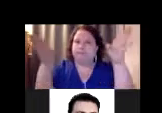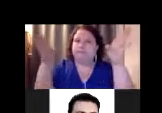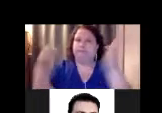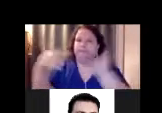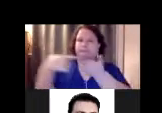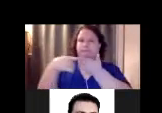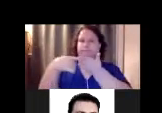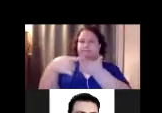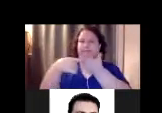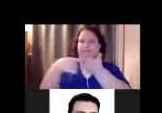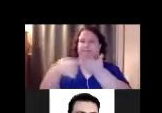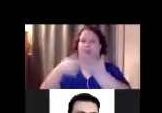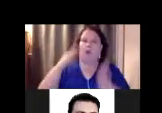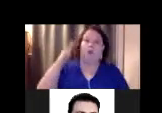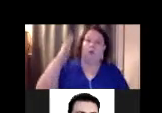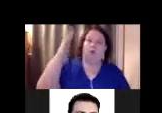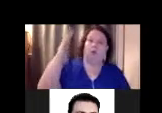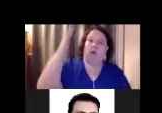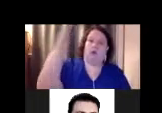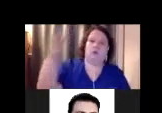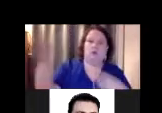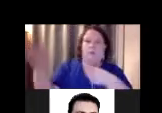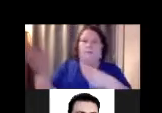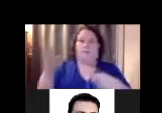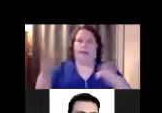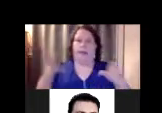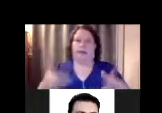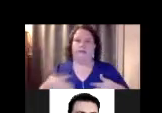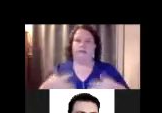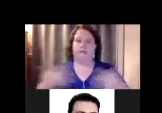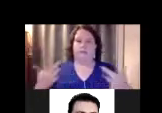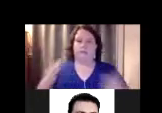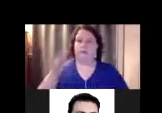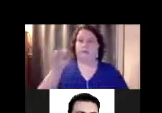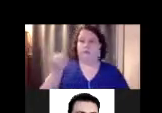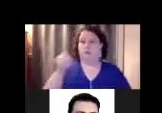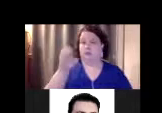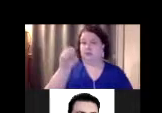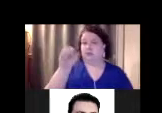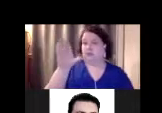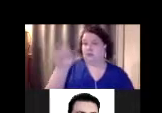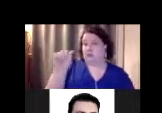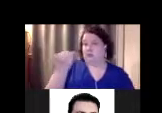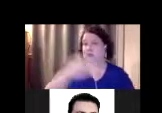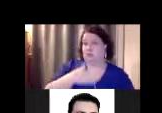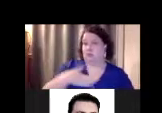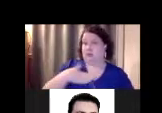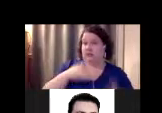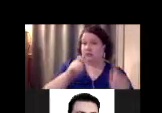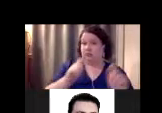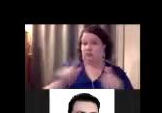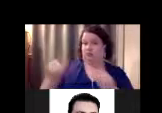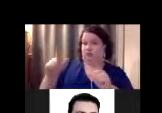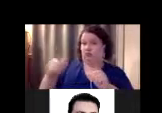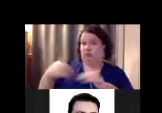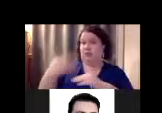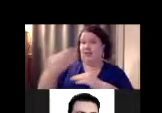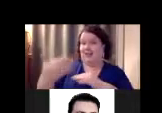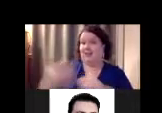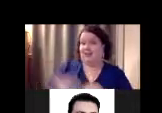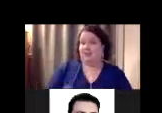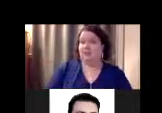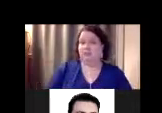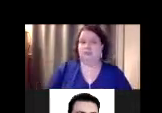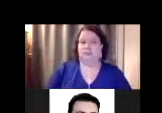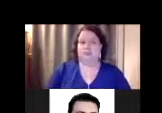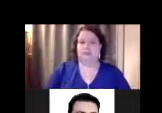plan. And so Jessica, if you will, go to the next one. And I think that you'll start seeing kind of how this is coming